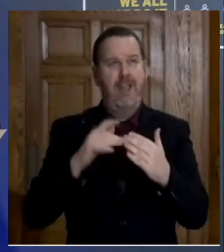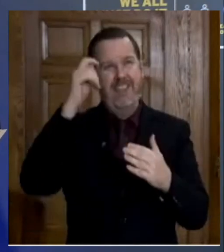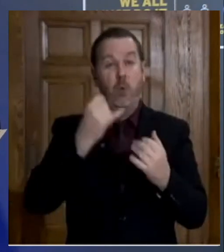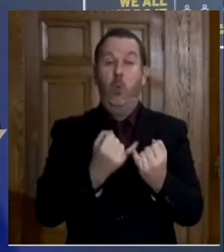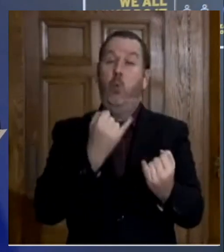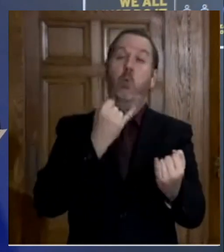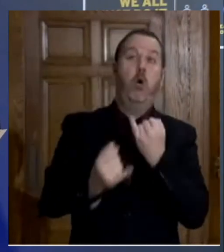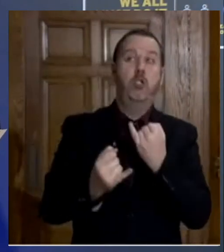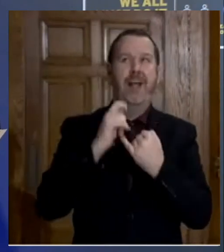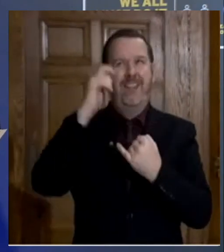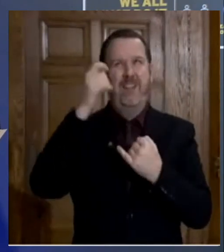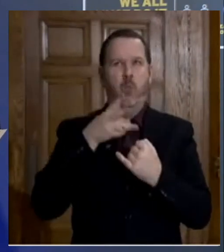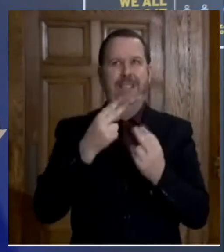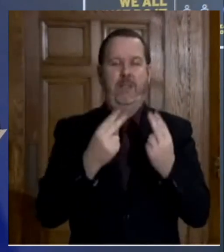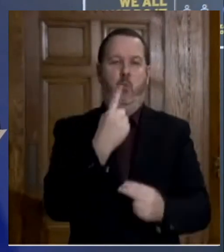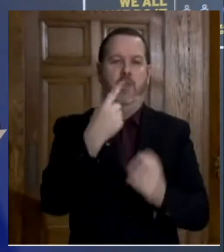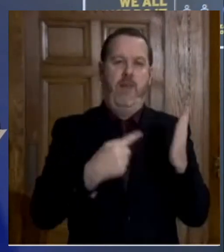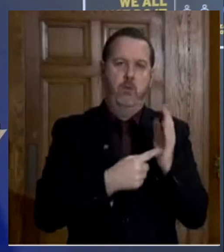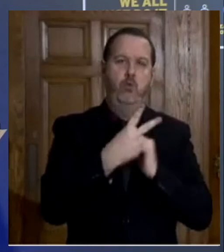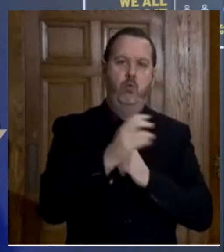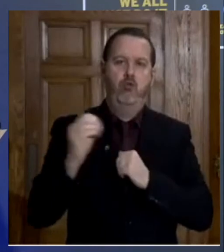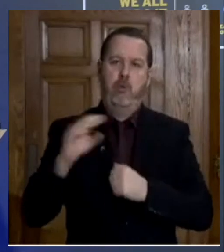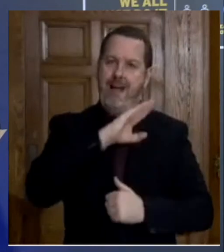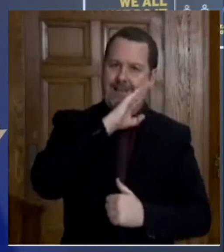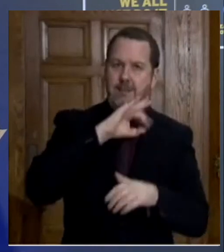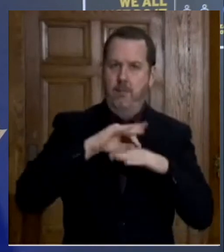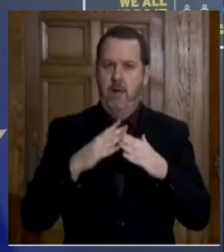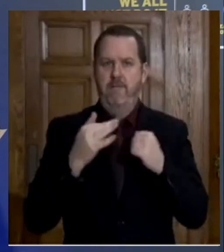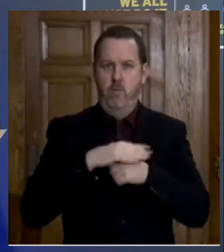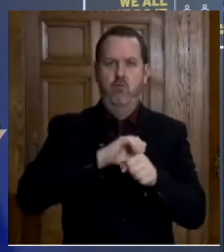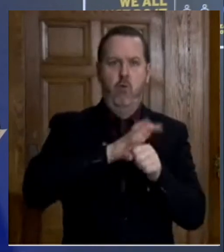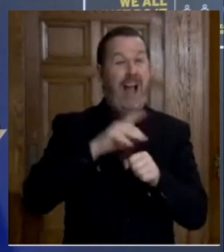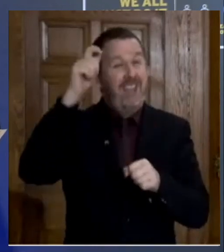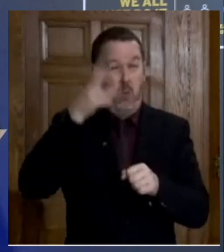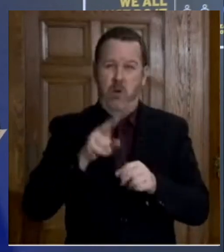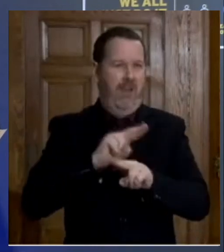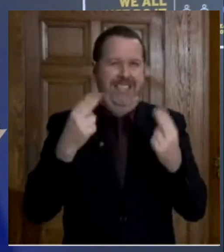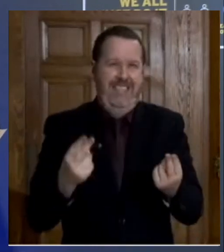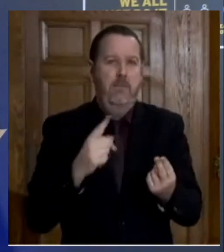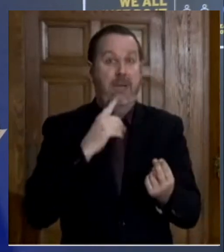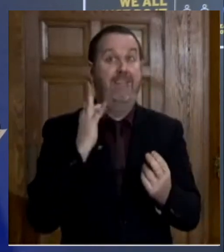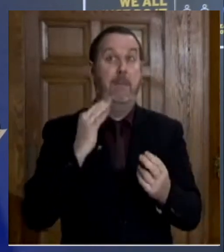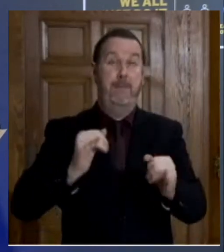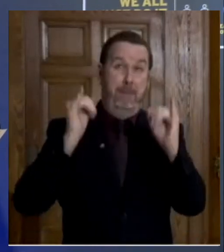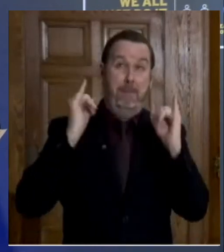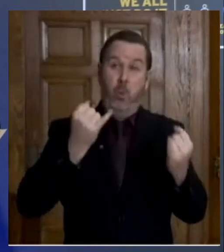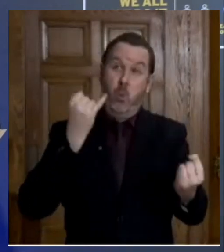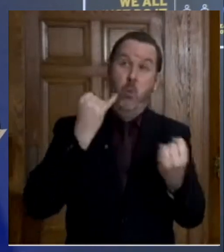hospital beds. I hope we don't get there, and as we are in regards, and I think Ian indicated earlier on, we are starting to see